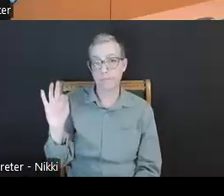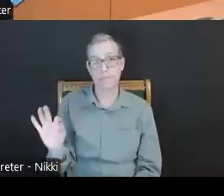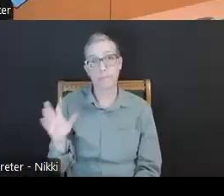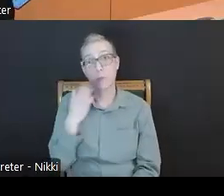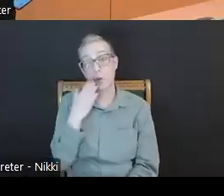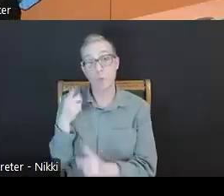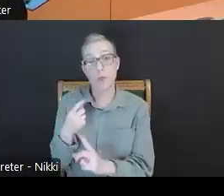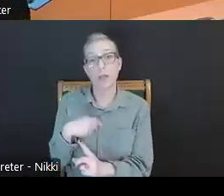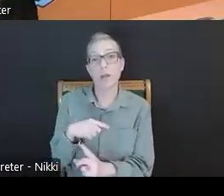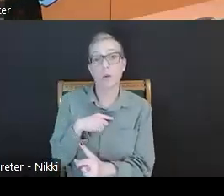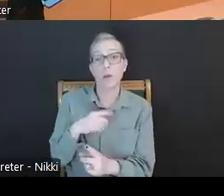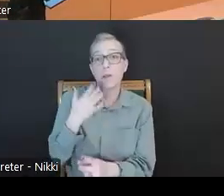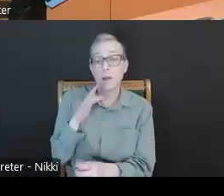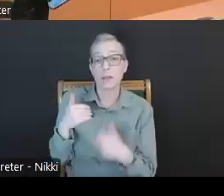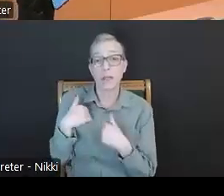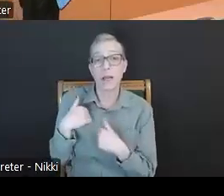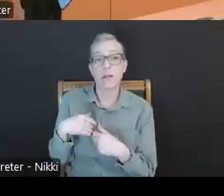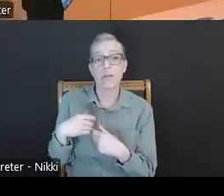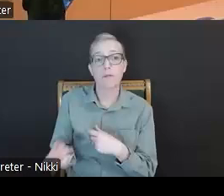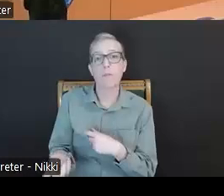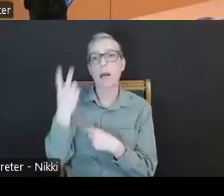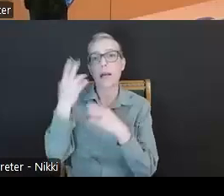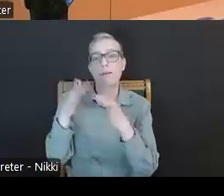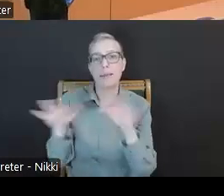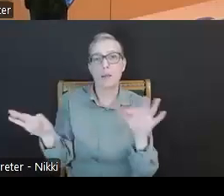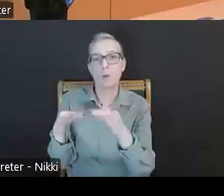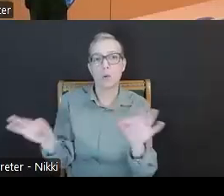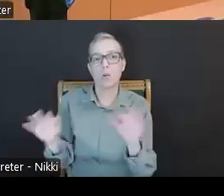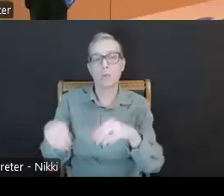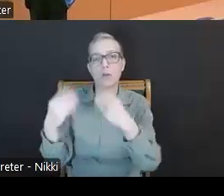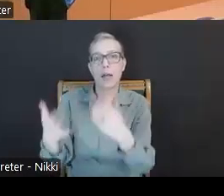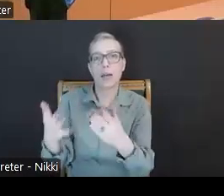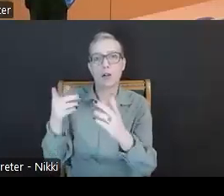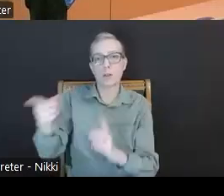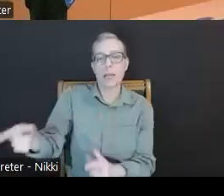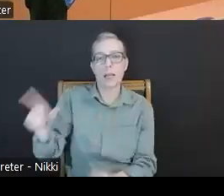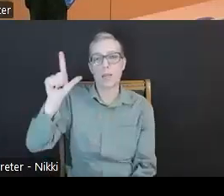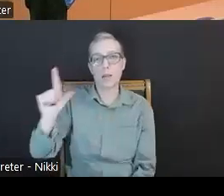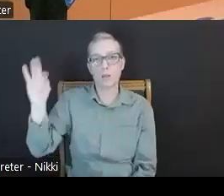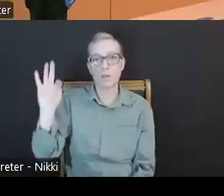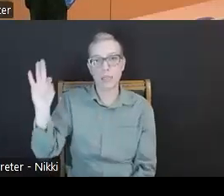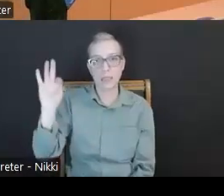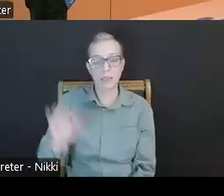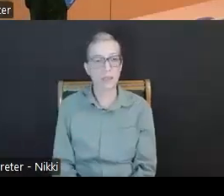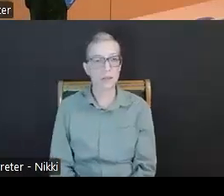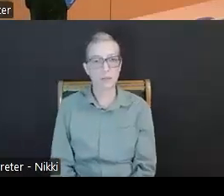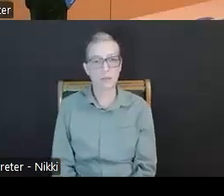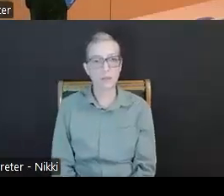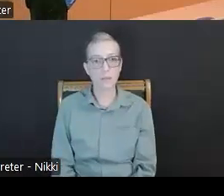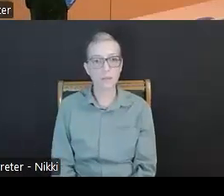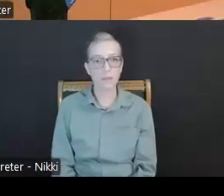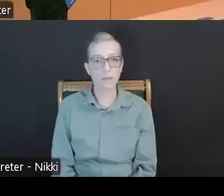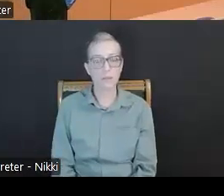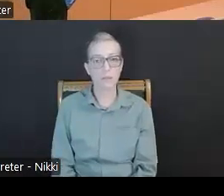have like bilingual providers there. So definitely vicarious trauma is something that can